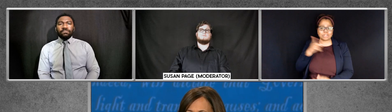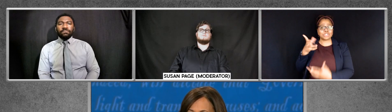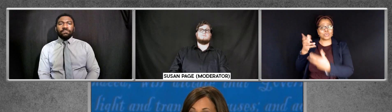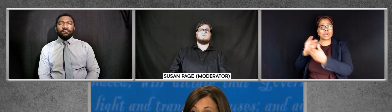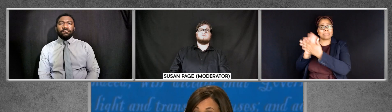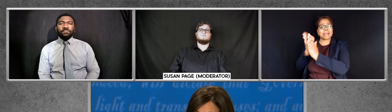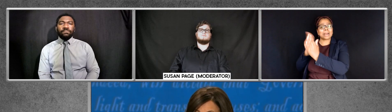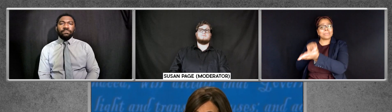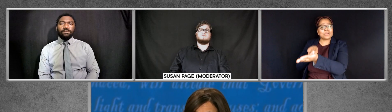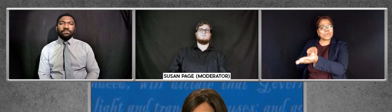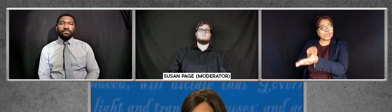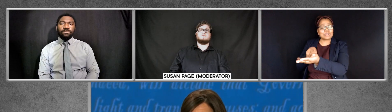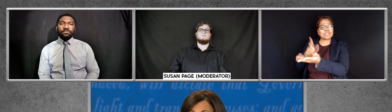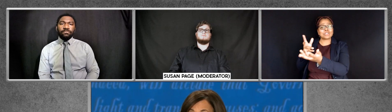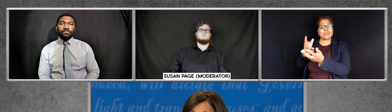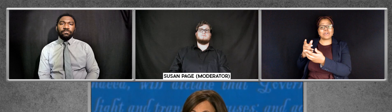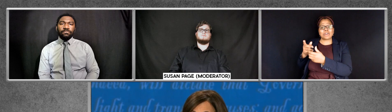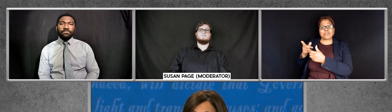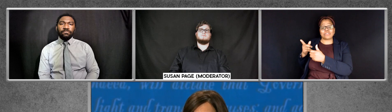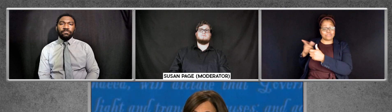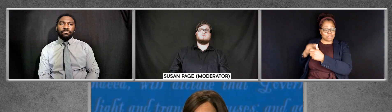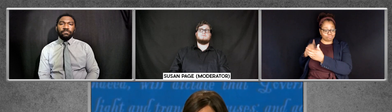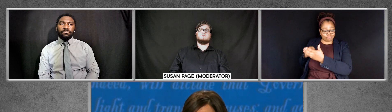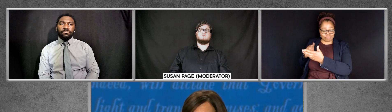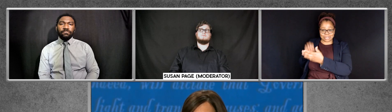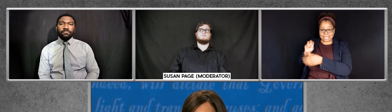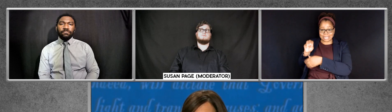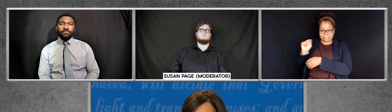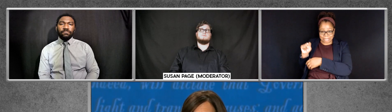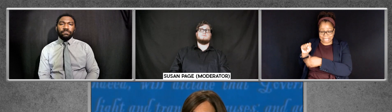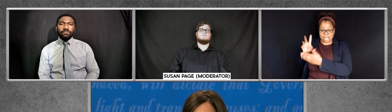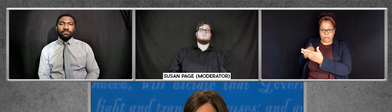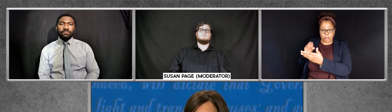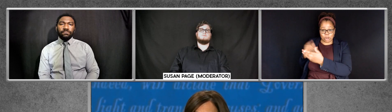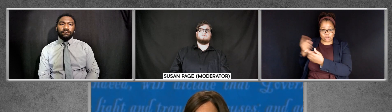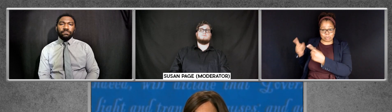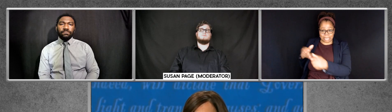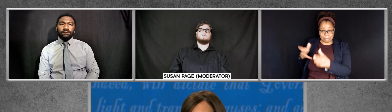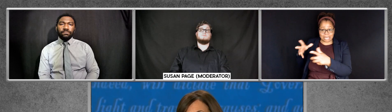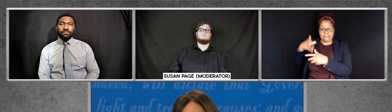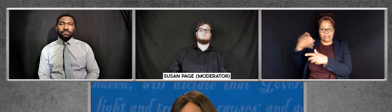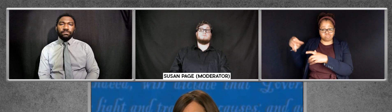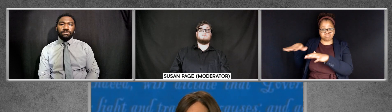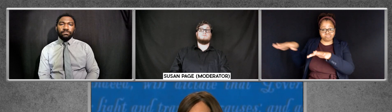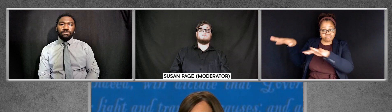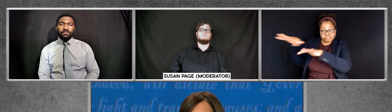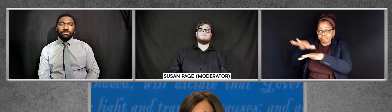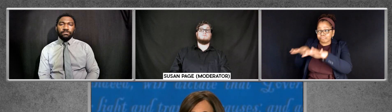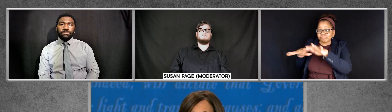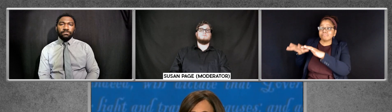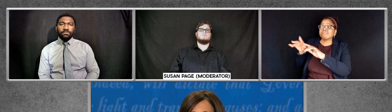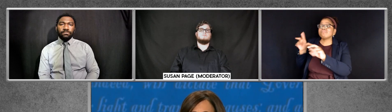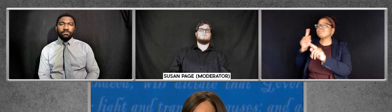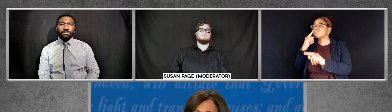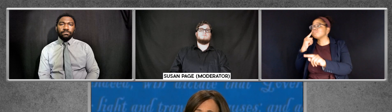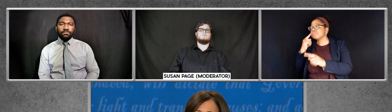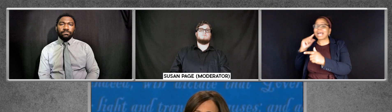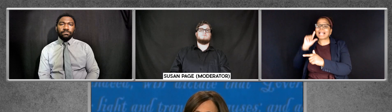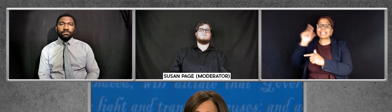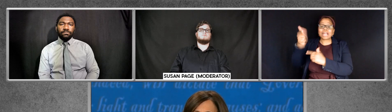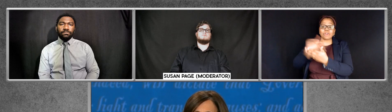nurse, and she wanted to become an EMT to first learn what's going on out on the street so she could then become a nurse and